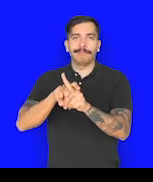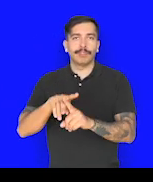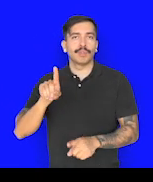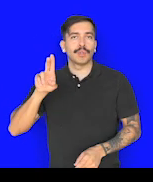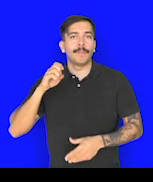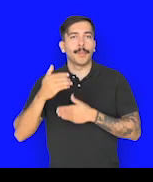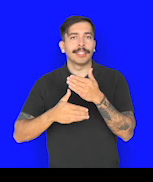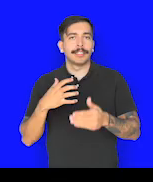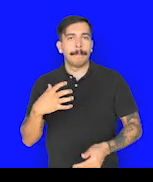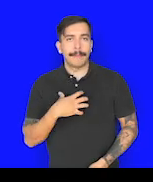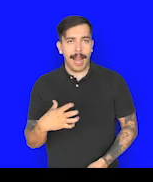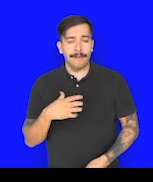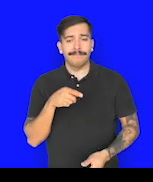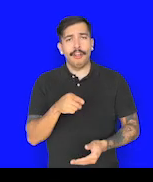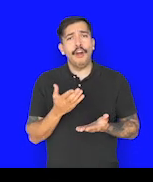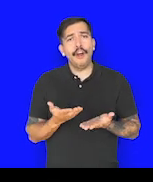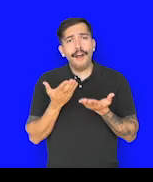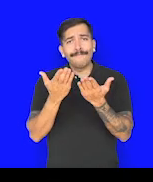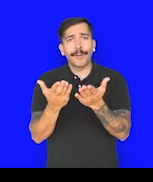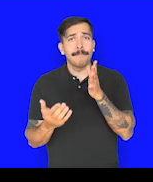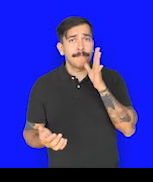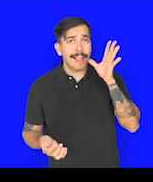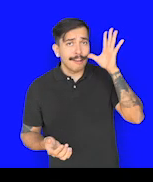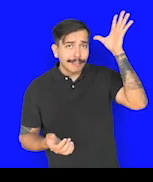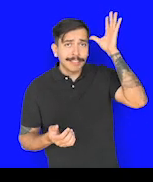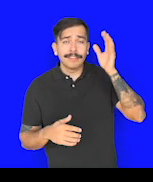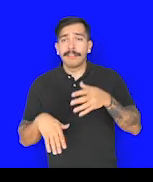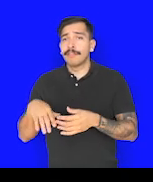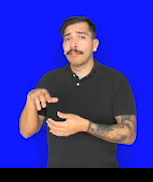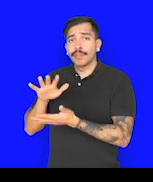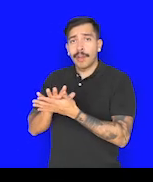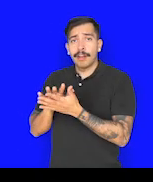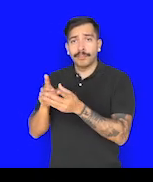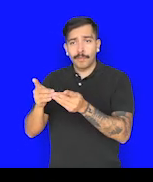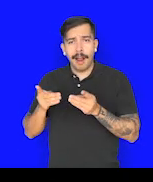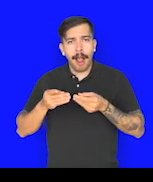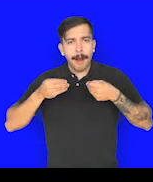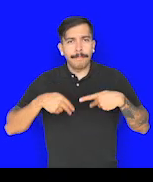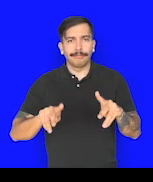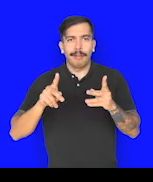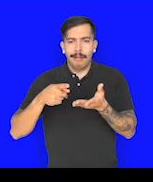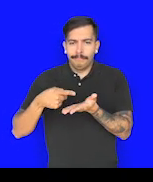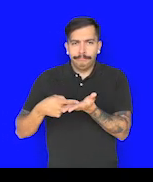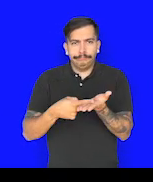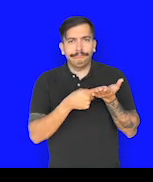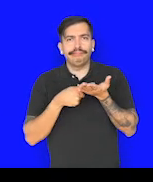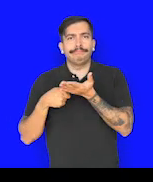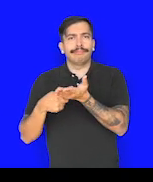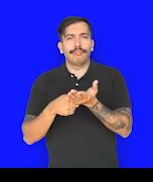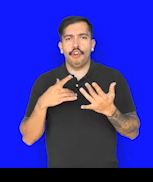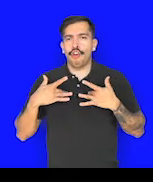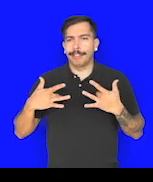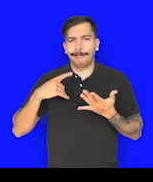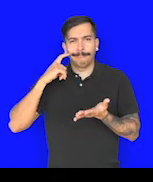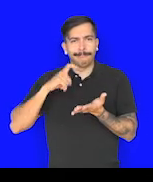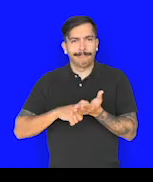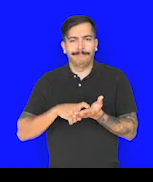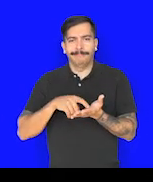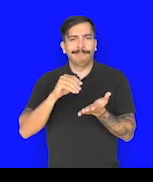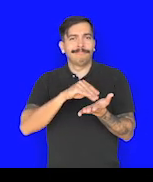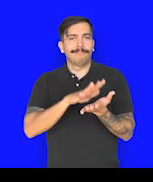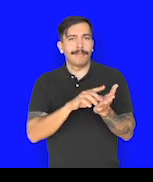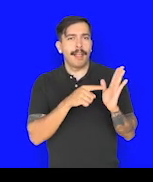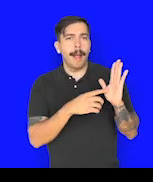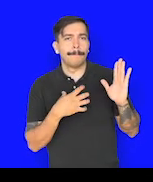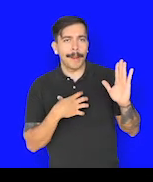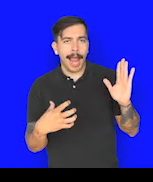complaint. A resolution meeting offers parents and the school district the opportunity to discuss the concerns identified in the due process complaint